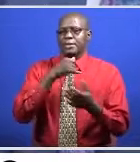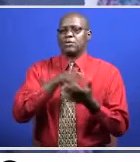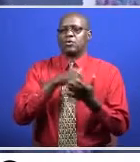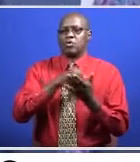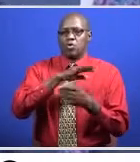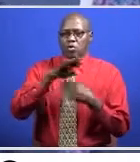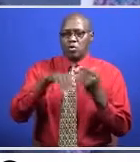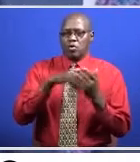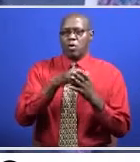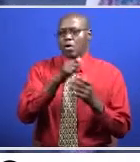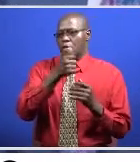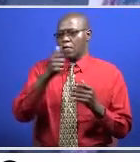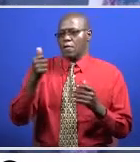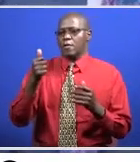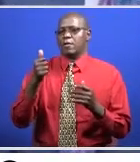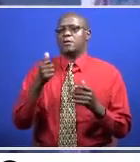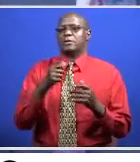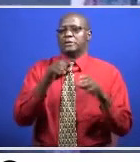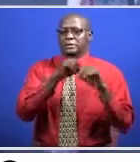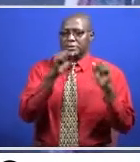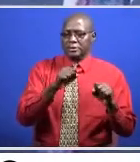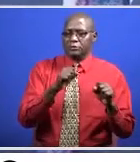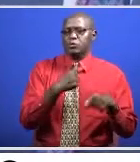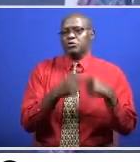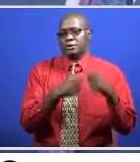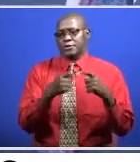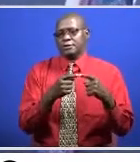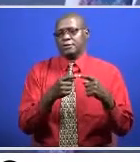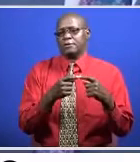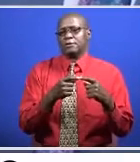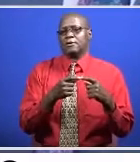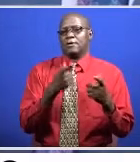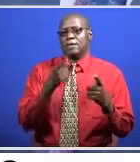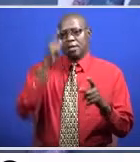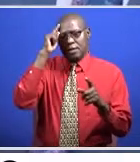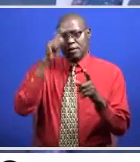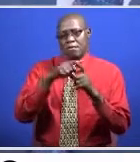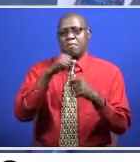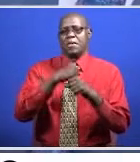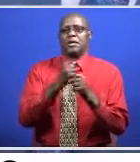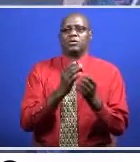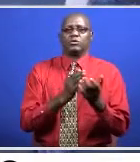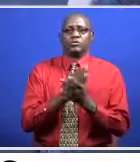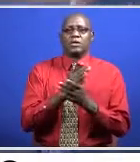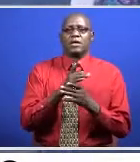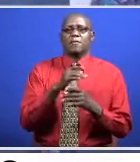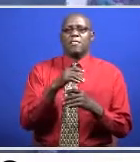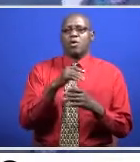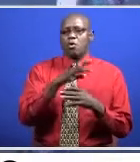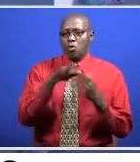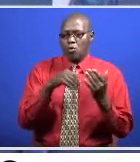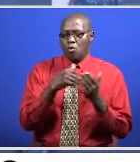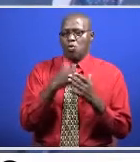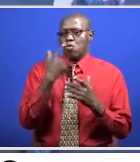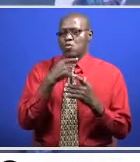other excellences in people, in systems, in processes. And that is geared really at making sure that everybody who